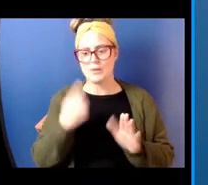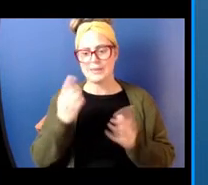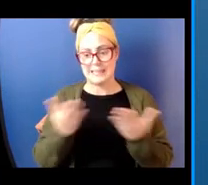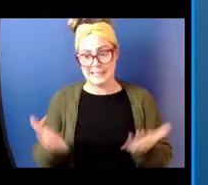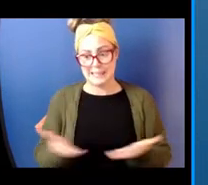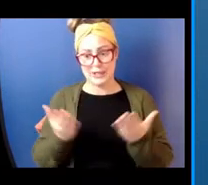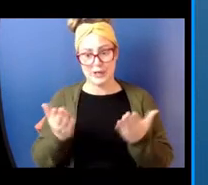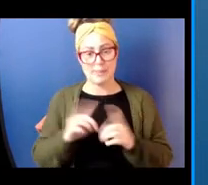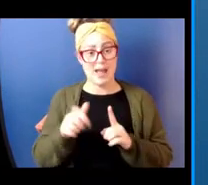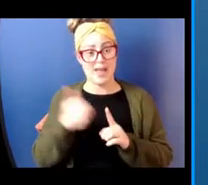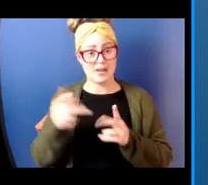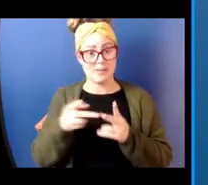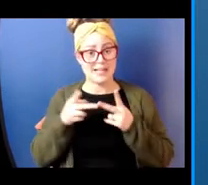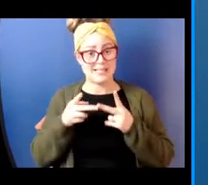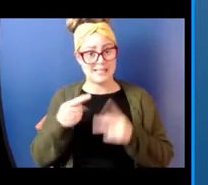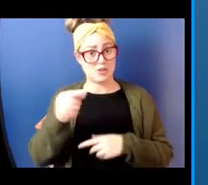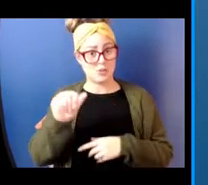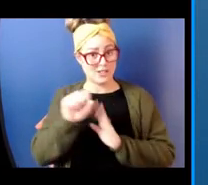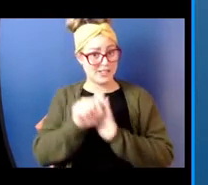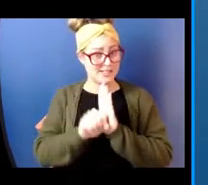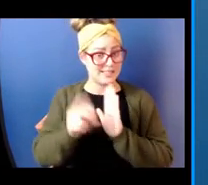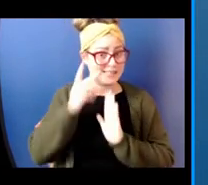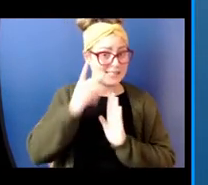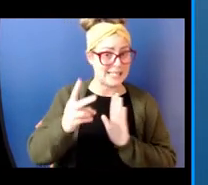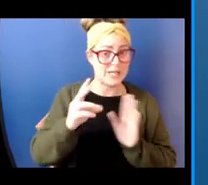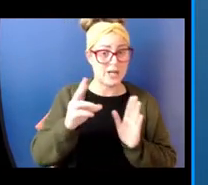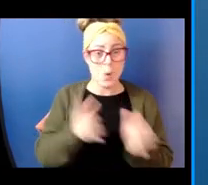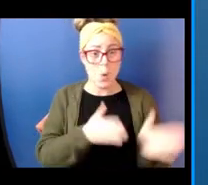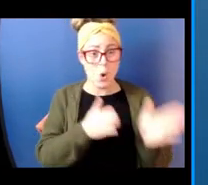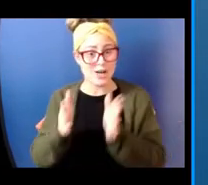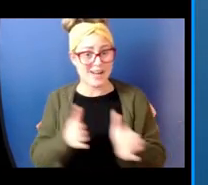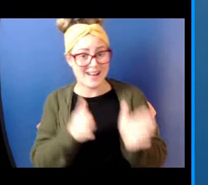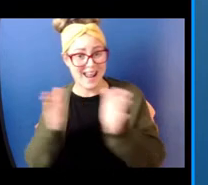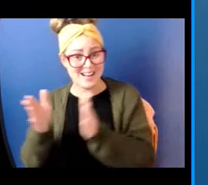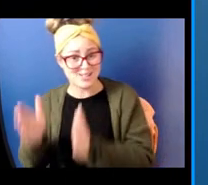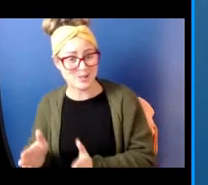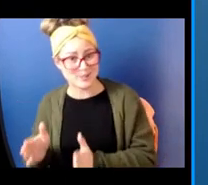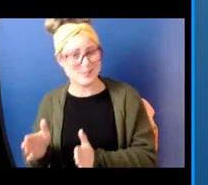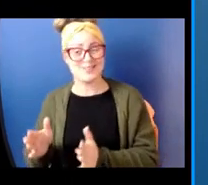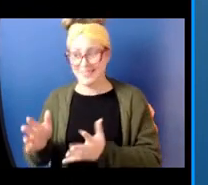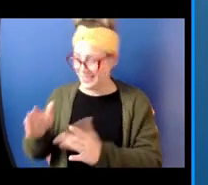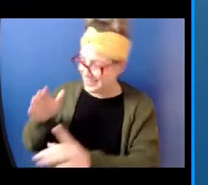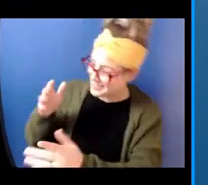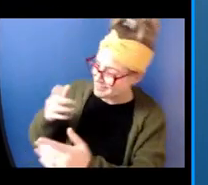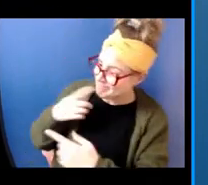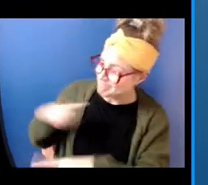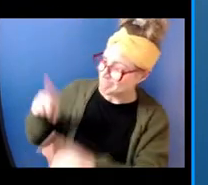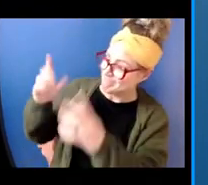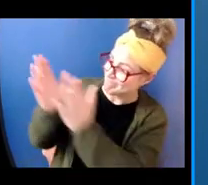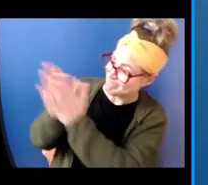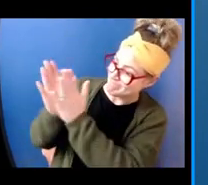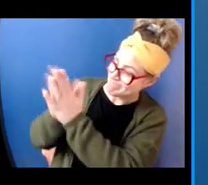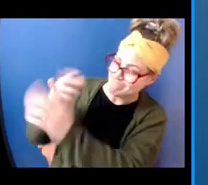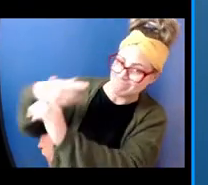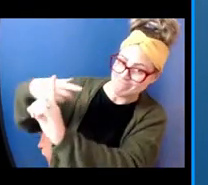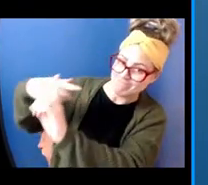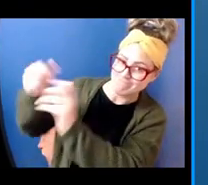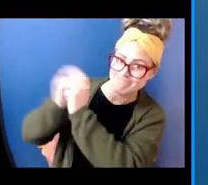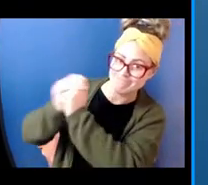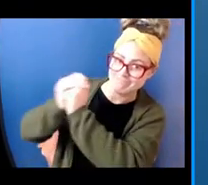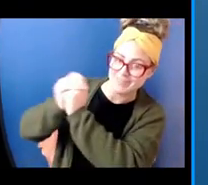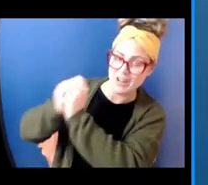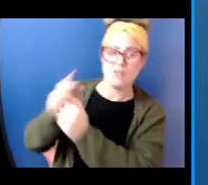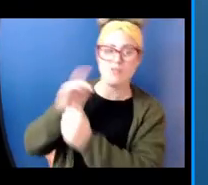see organizers acknowledged for what they've accomplished for the Democratic process uh and congratulations Artie